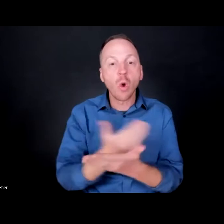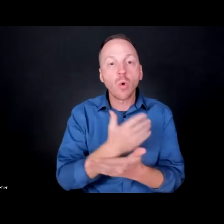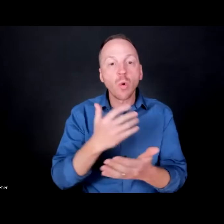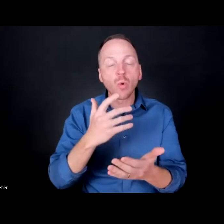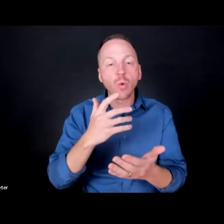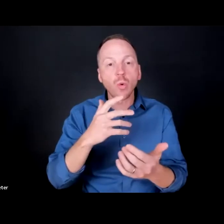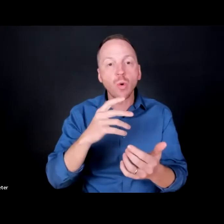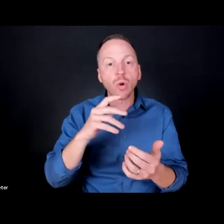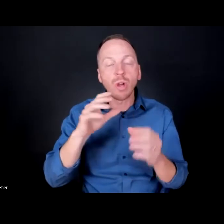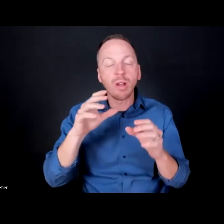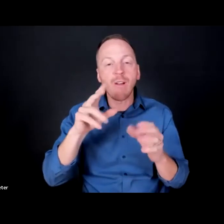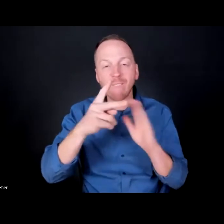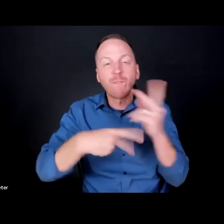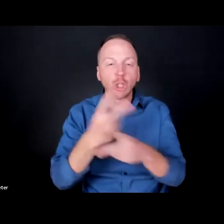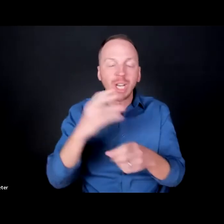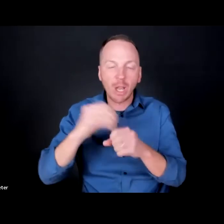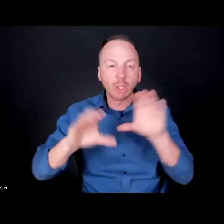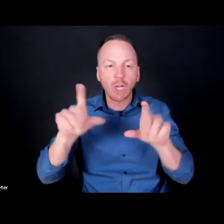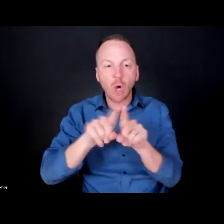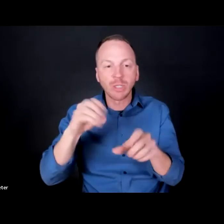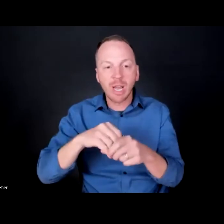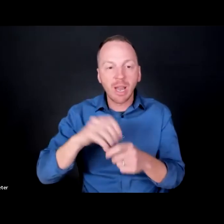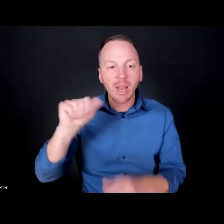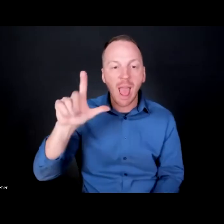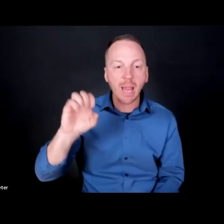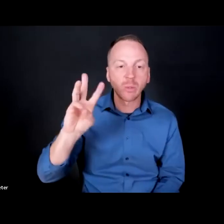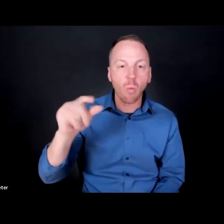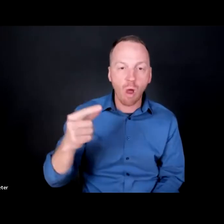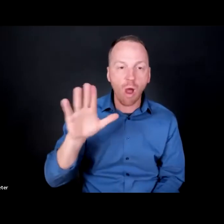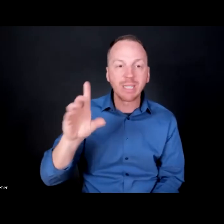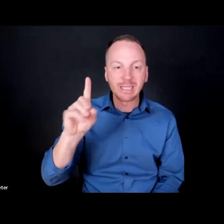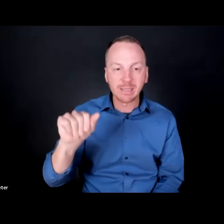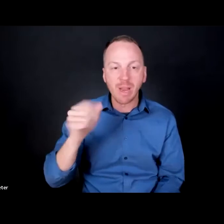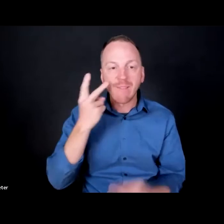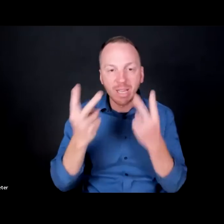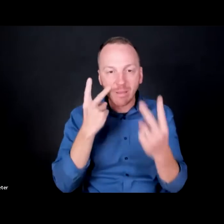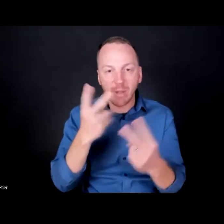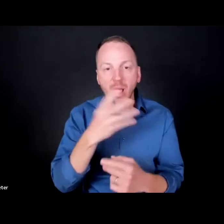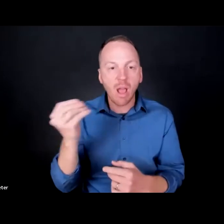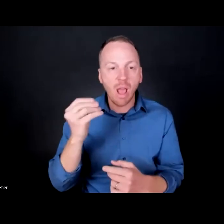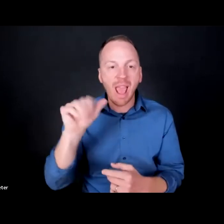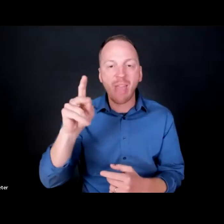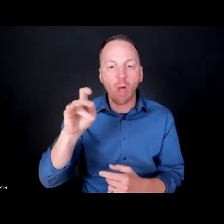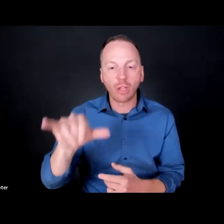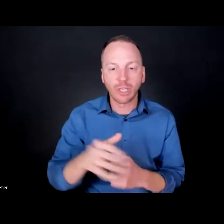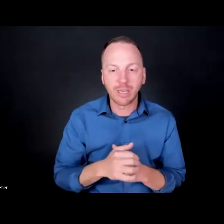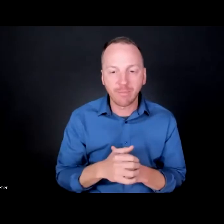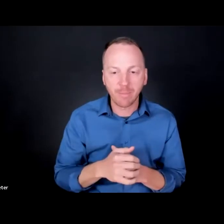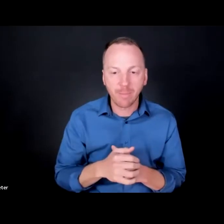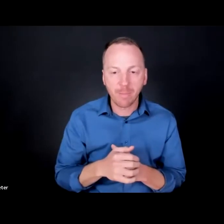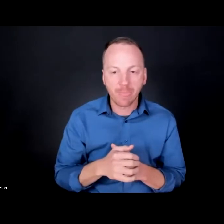manifesto in the chat, which is also in Alice Wong's Disability Visibility Anthology.